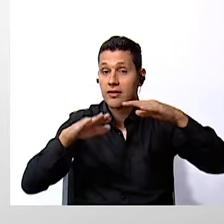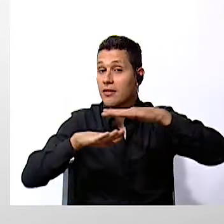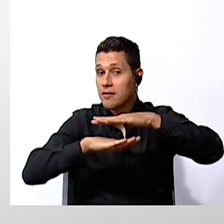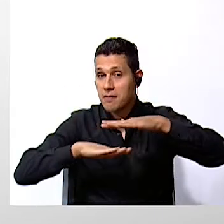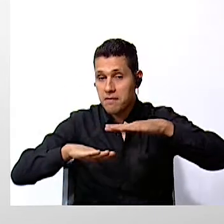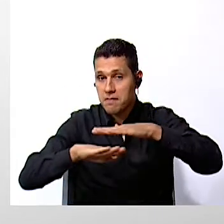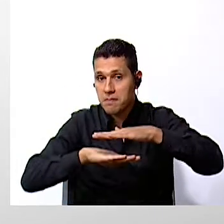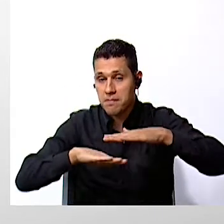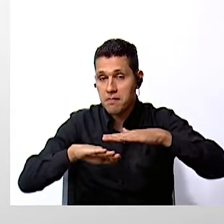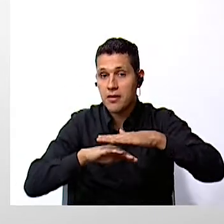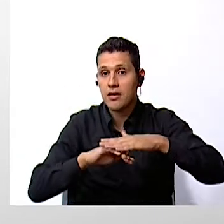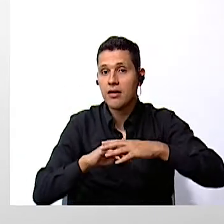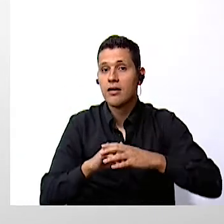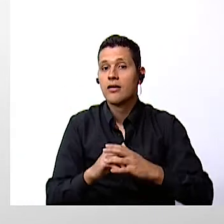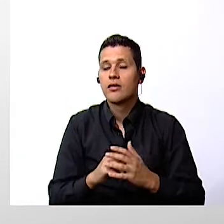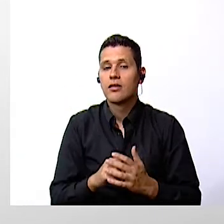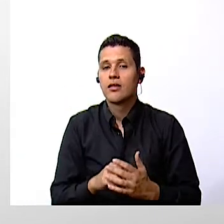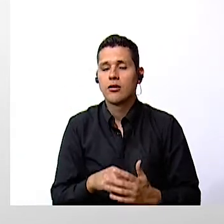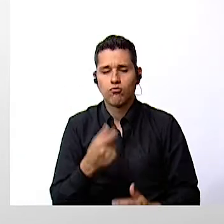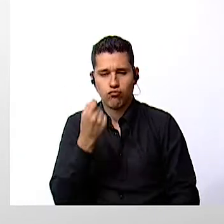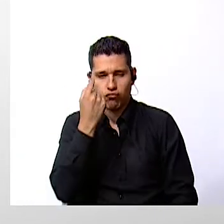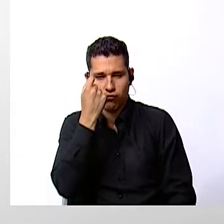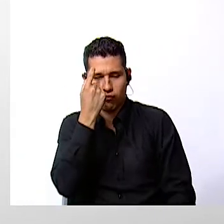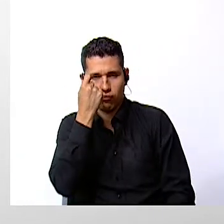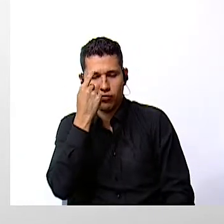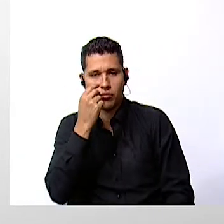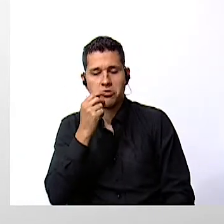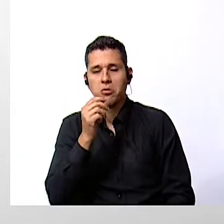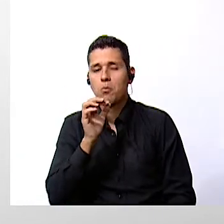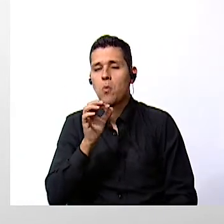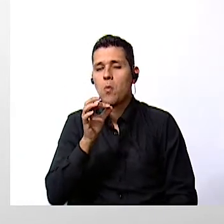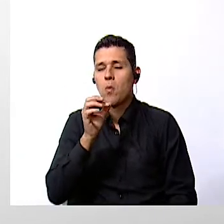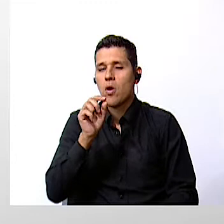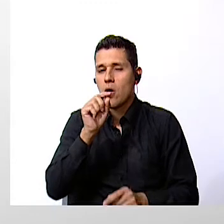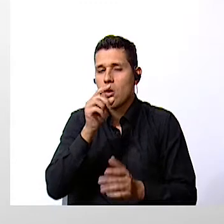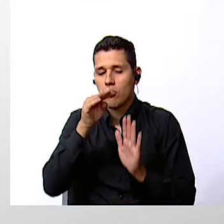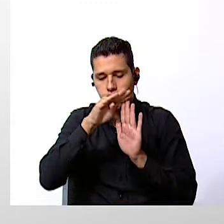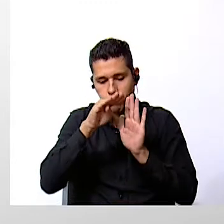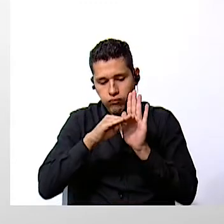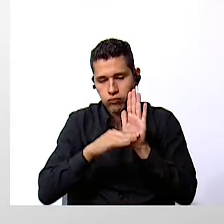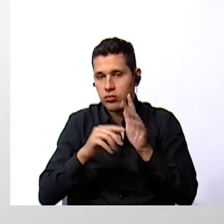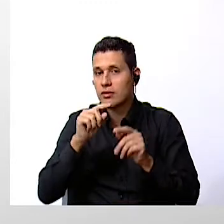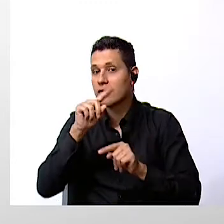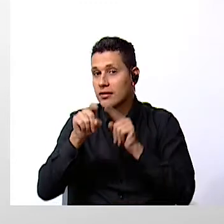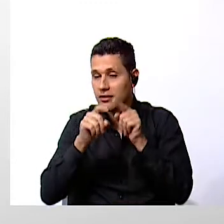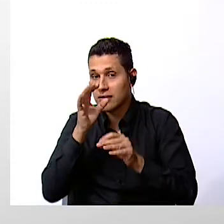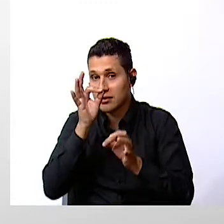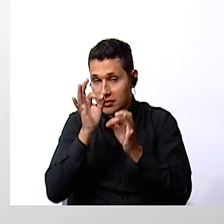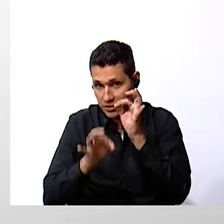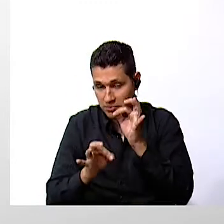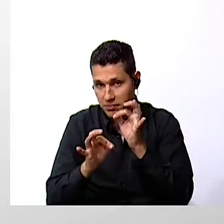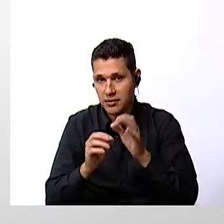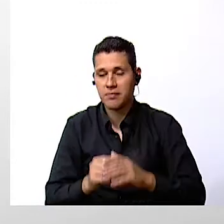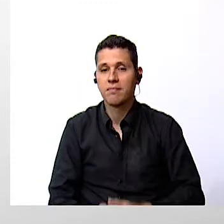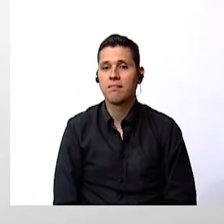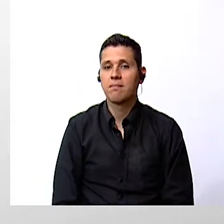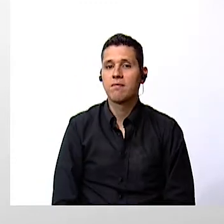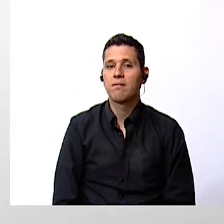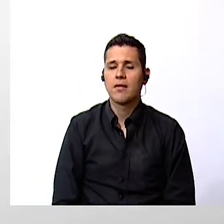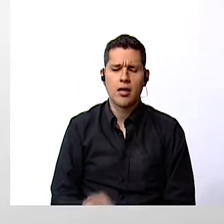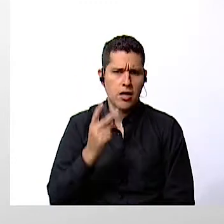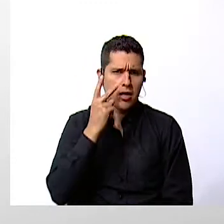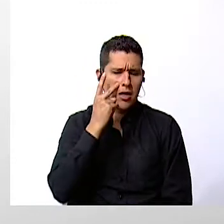denote position and can understand simple instructions. We are going to talk about familiar topic in a